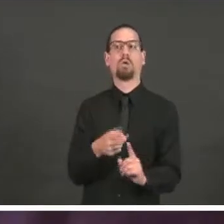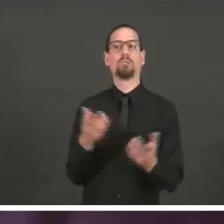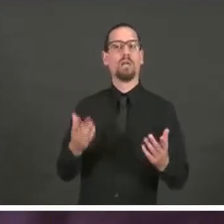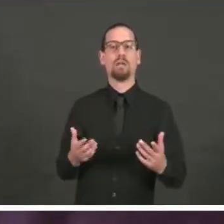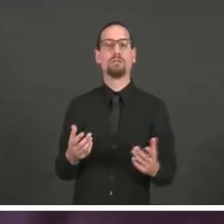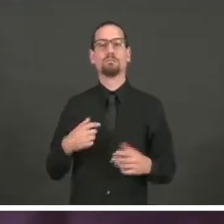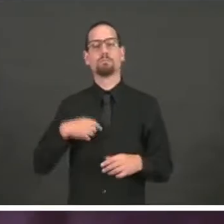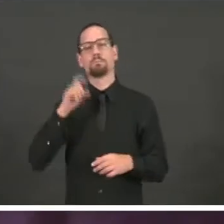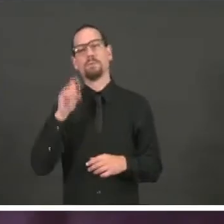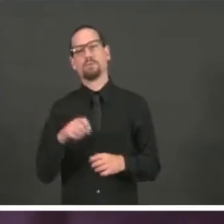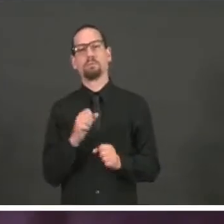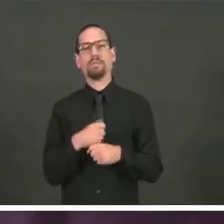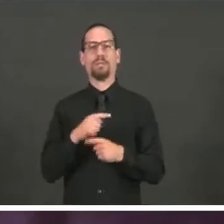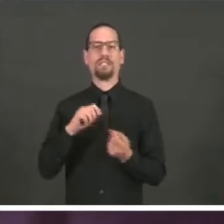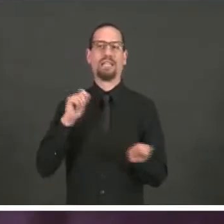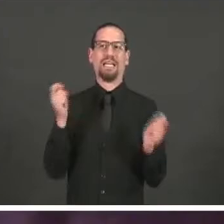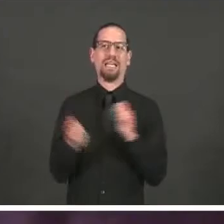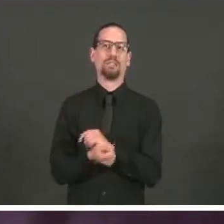education.